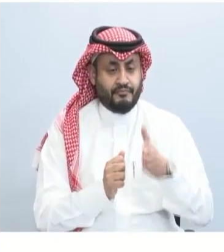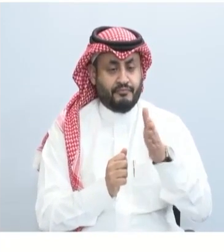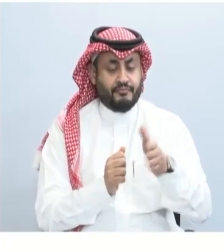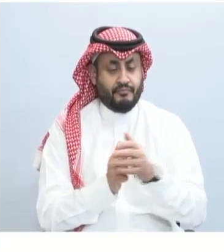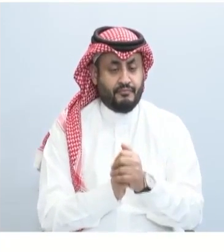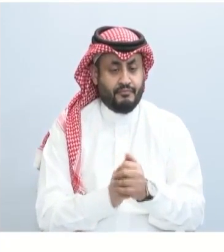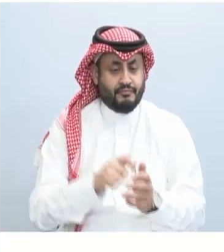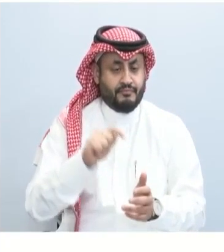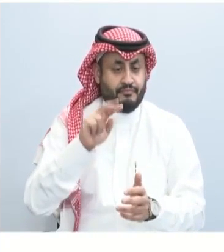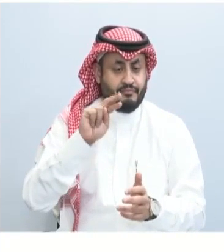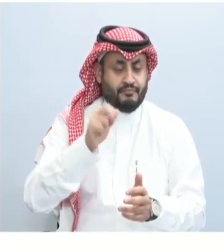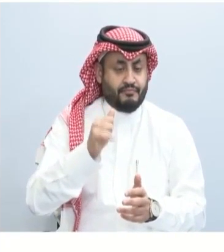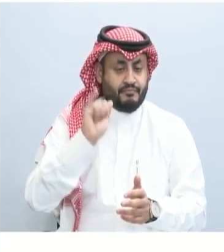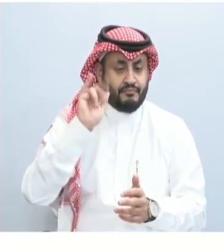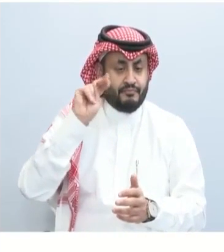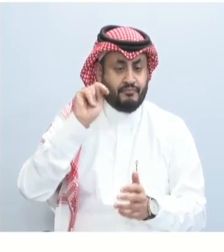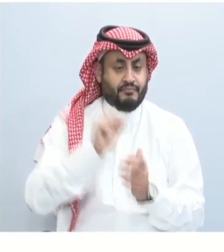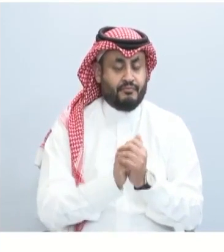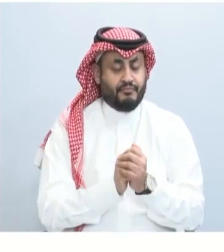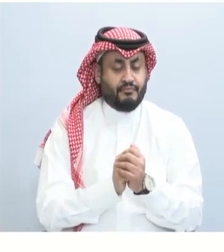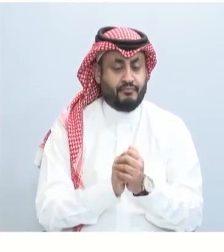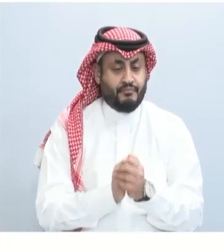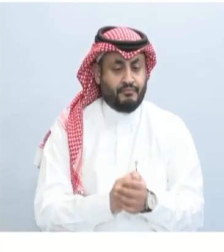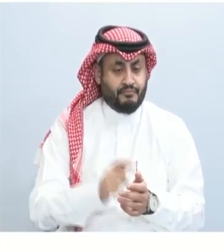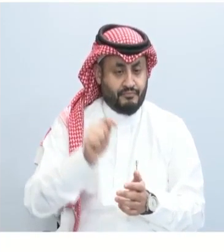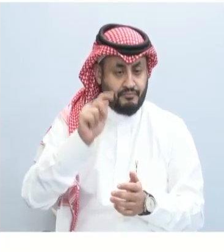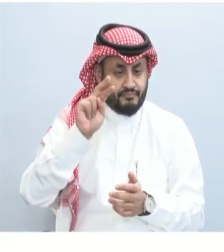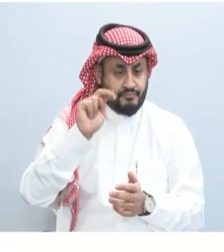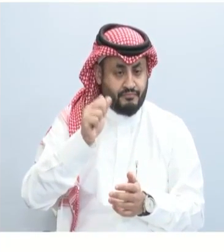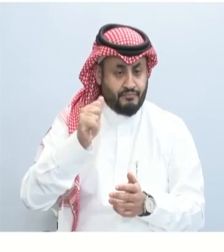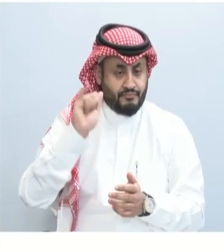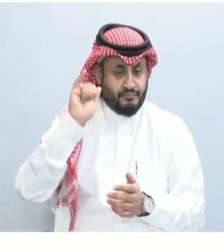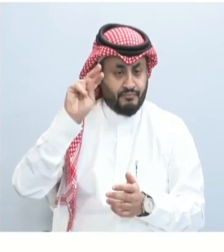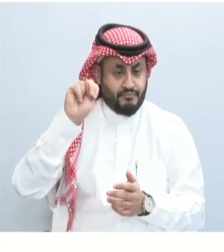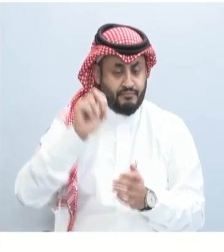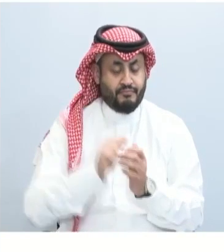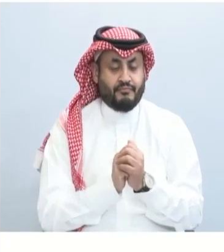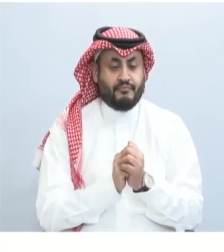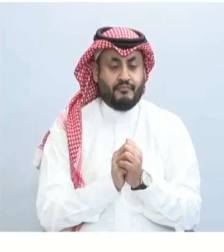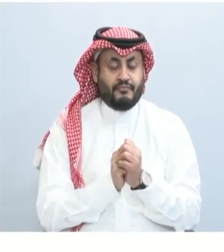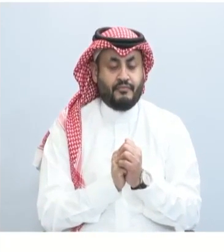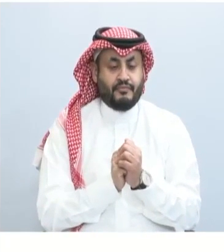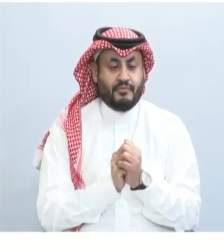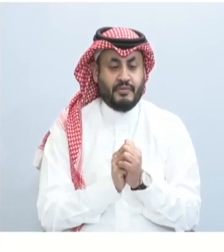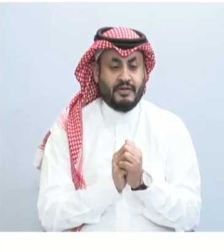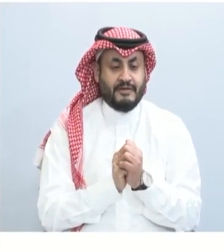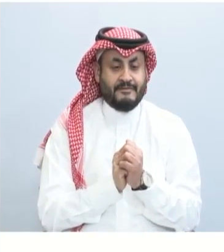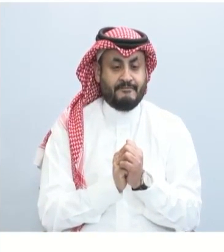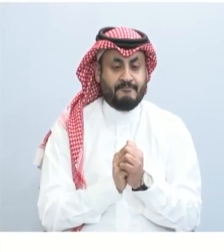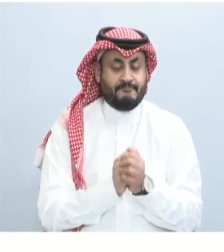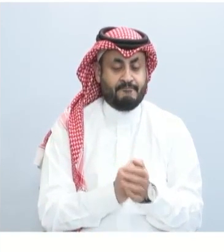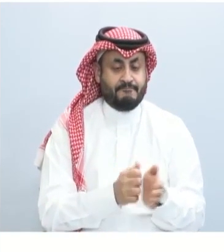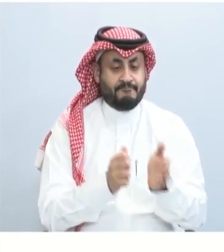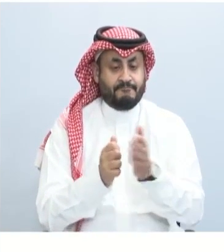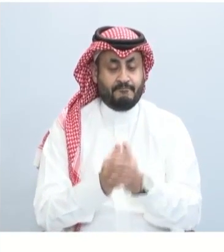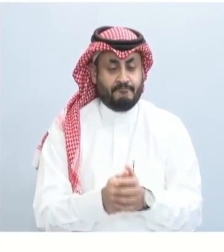a train. A train, say with me, a train. And